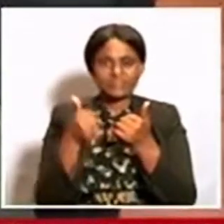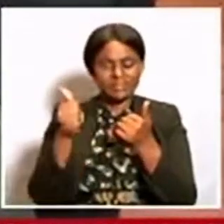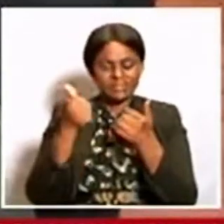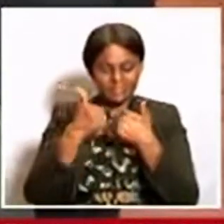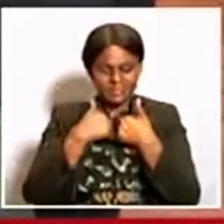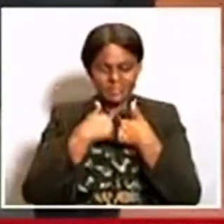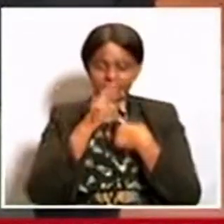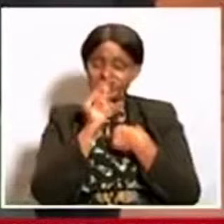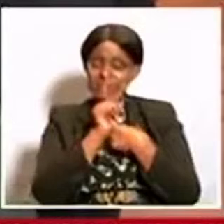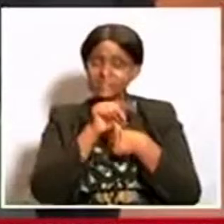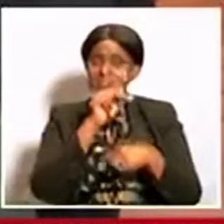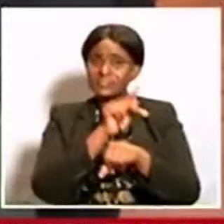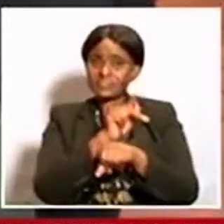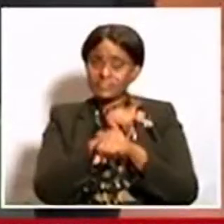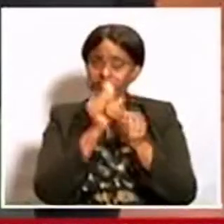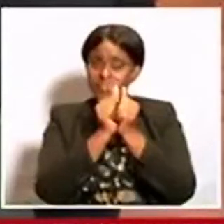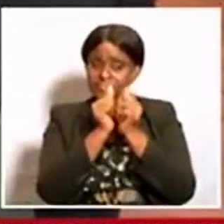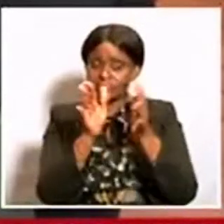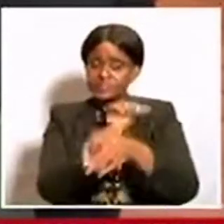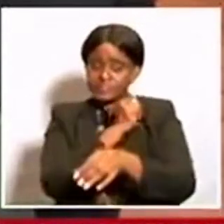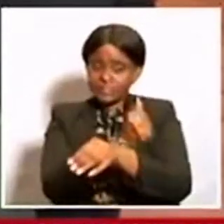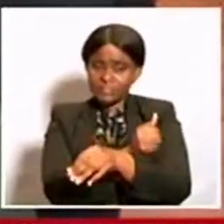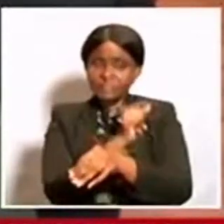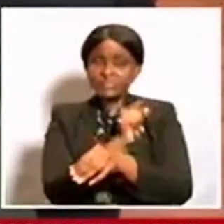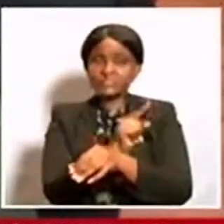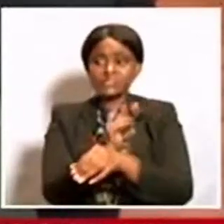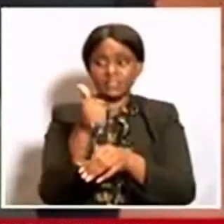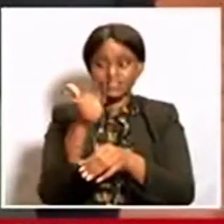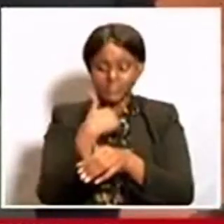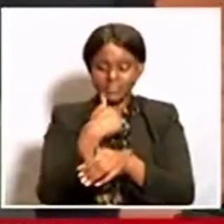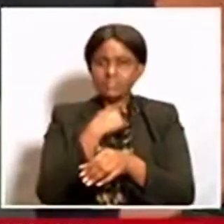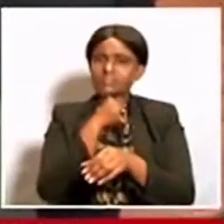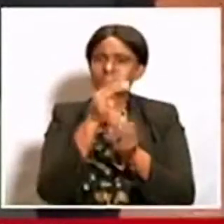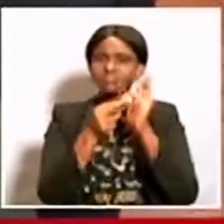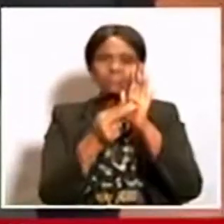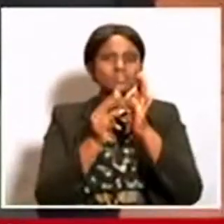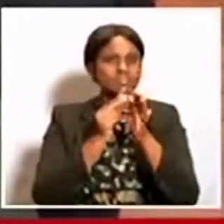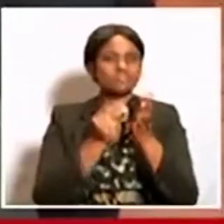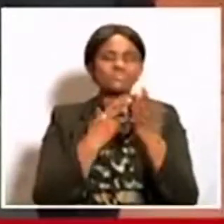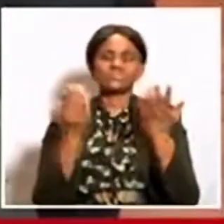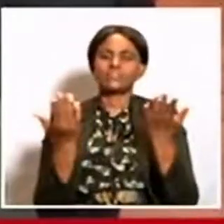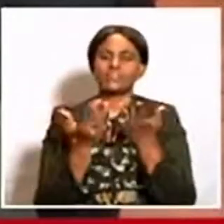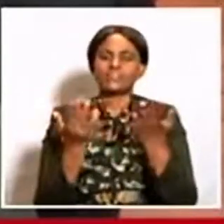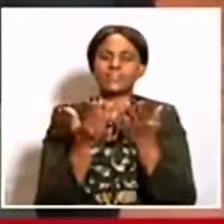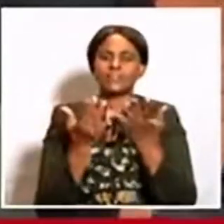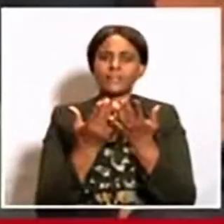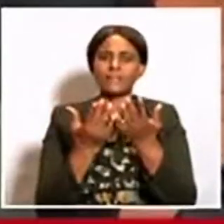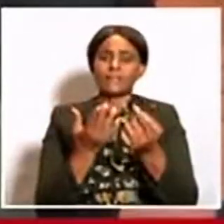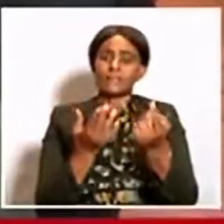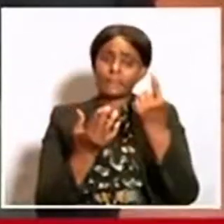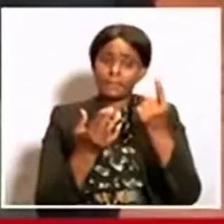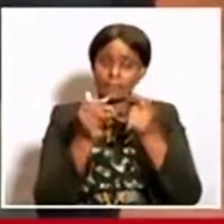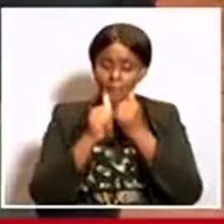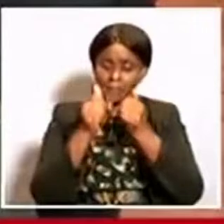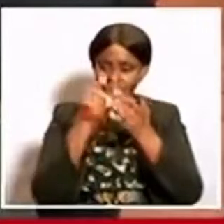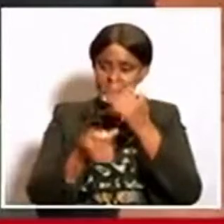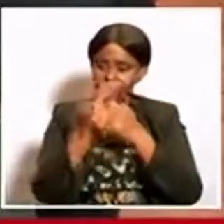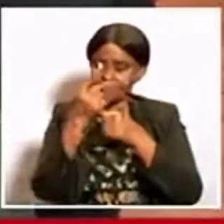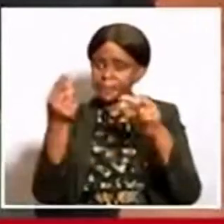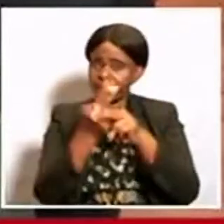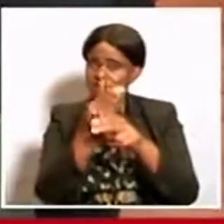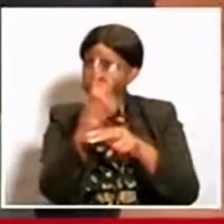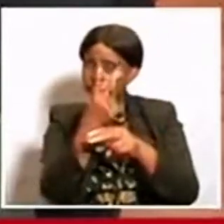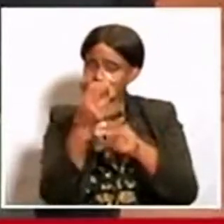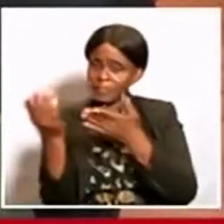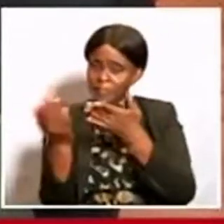undertook this project without authority? You have not shown us even the 1 by 2 which